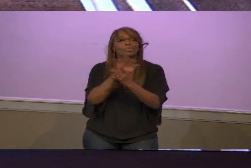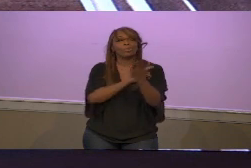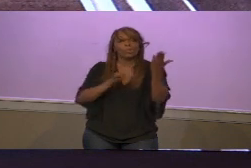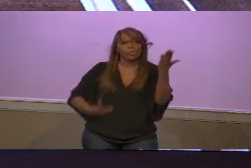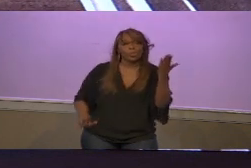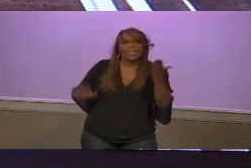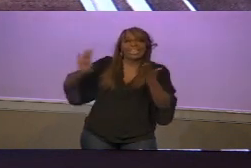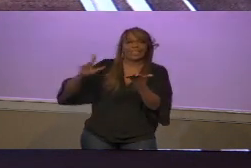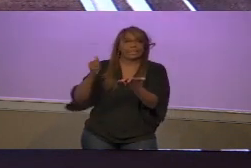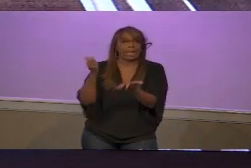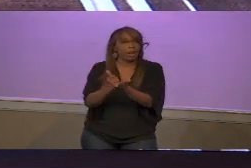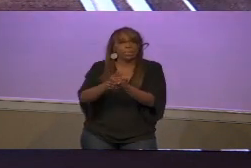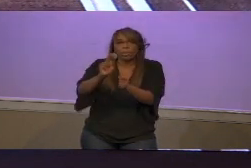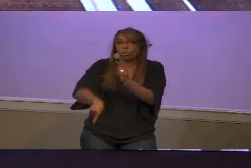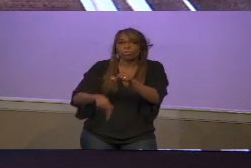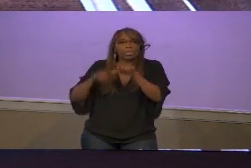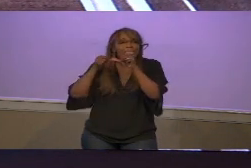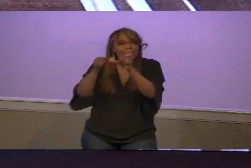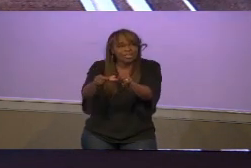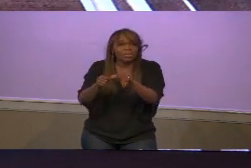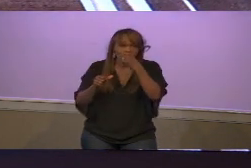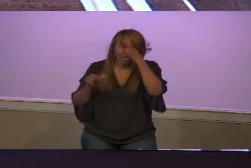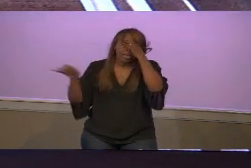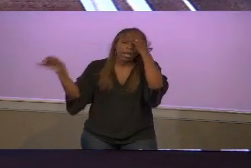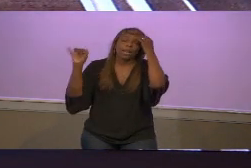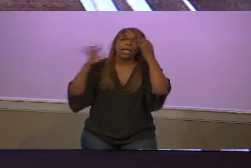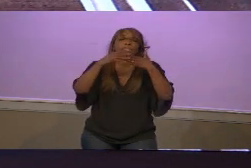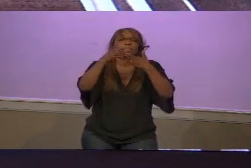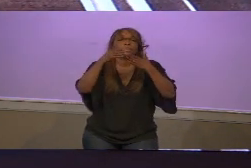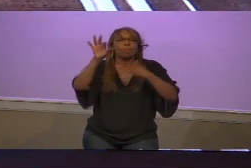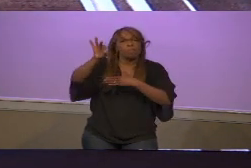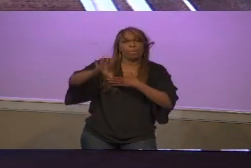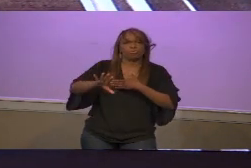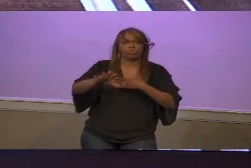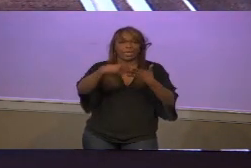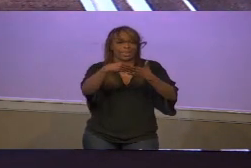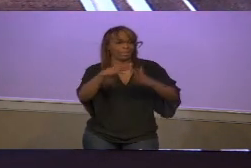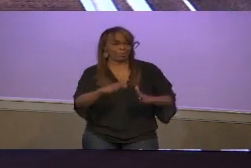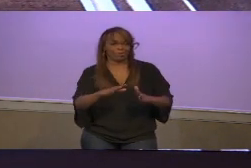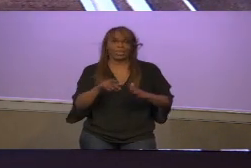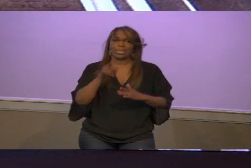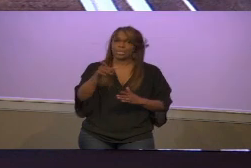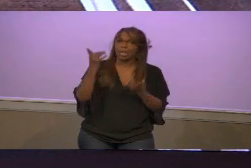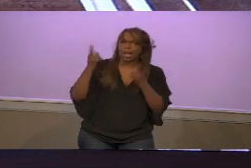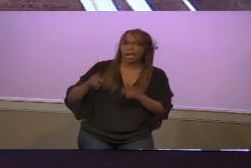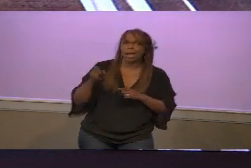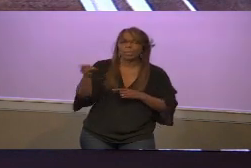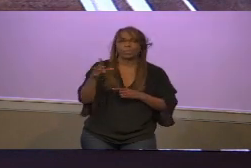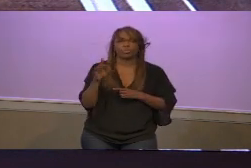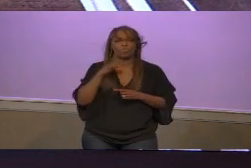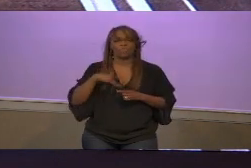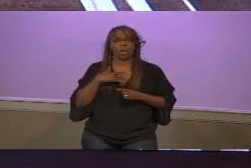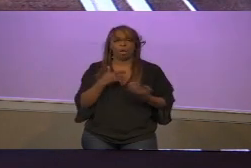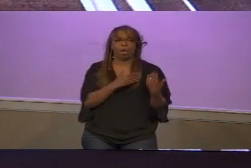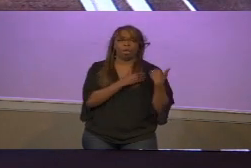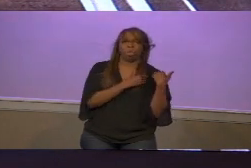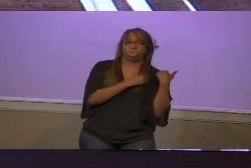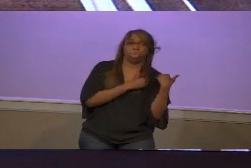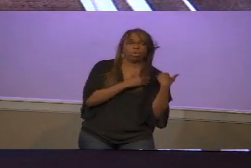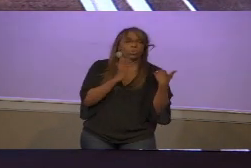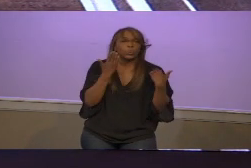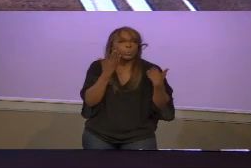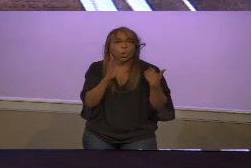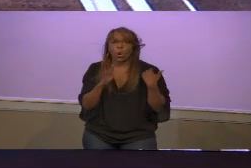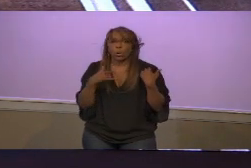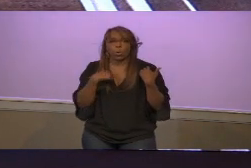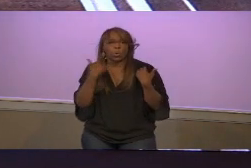Lord. I mean, think about it as a pastor, as a leader. How there were many times that you were troubled because you didn't know exactly